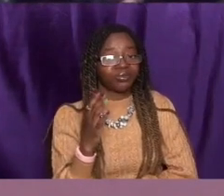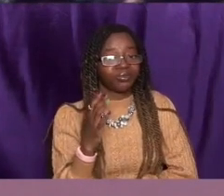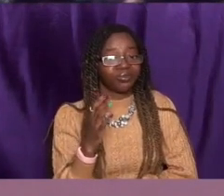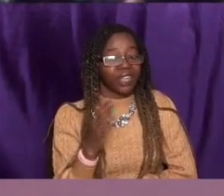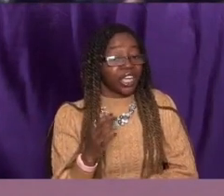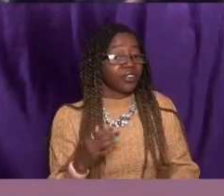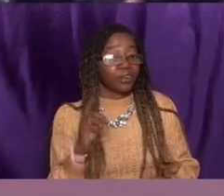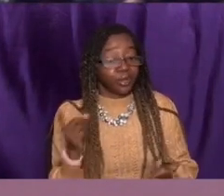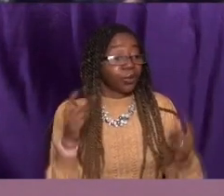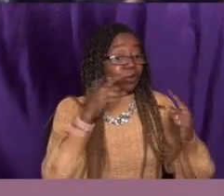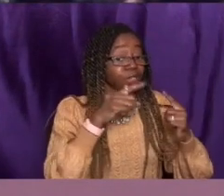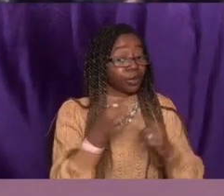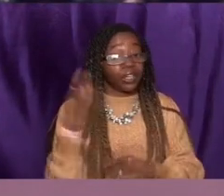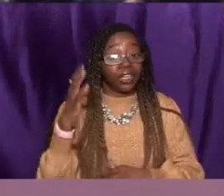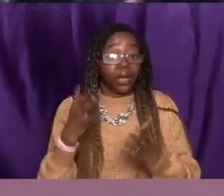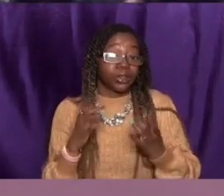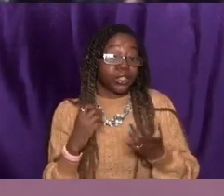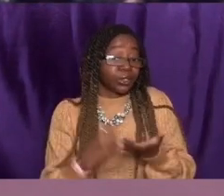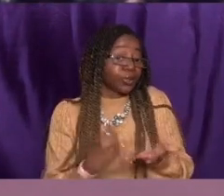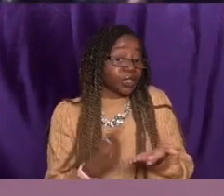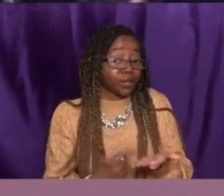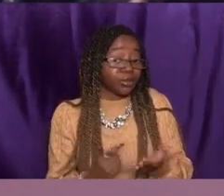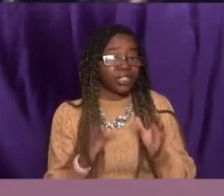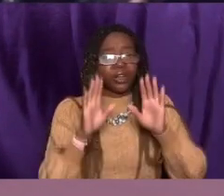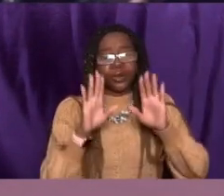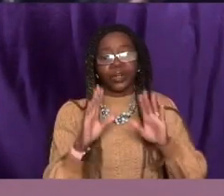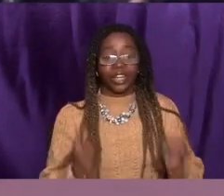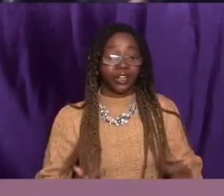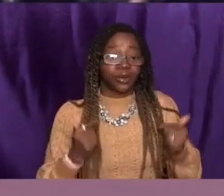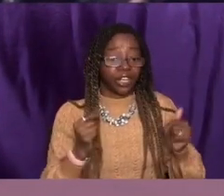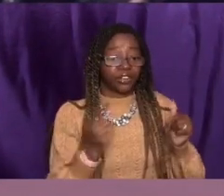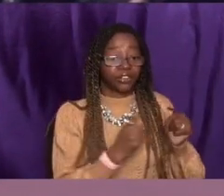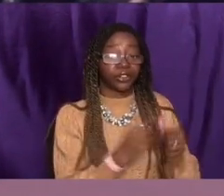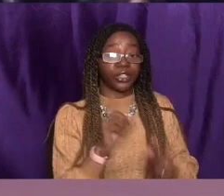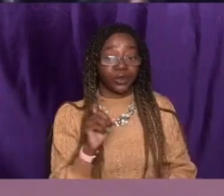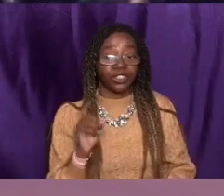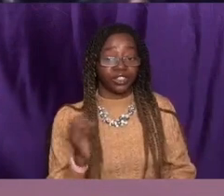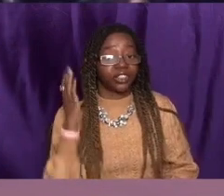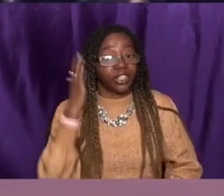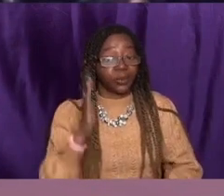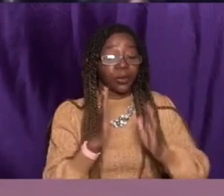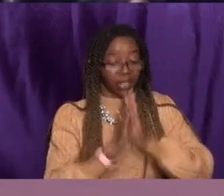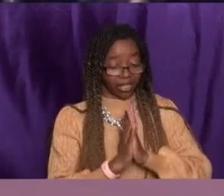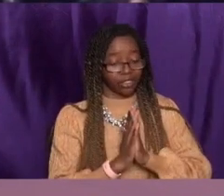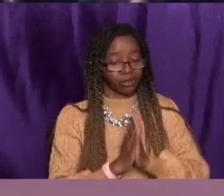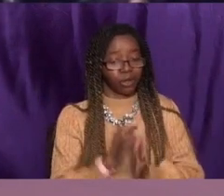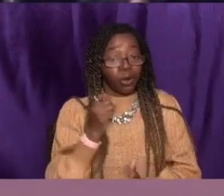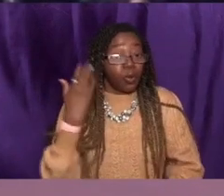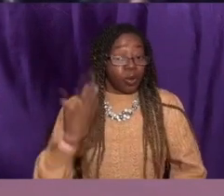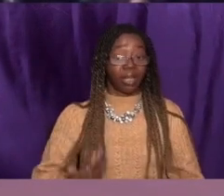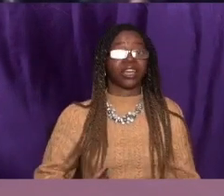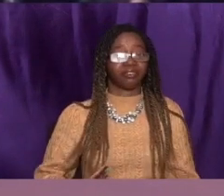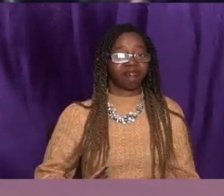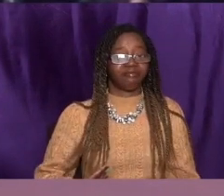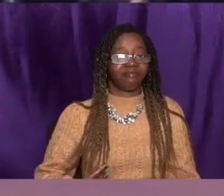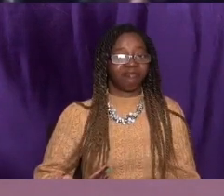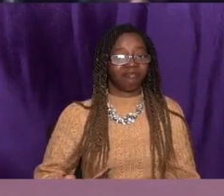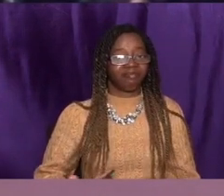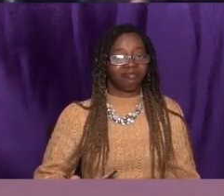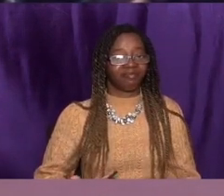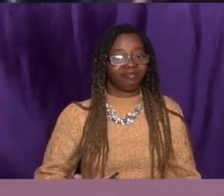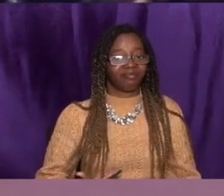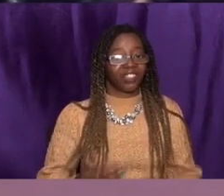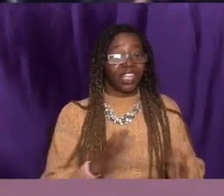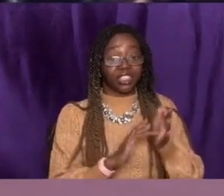target. So when God wants to do something great in your life, here's the first question he's going to ask. Who am I? Is it in the